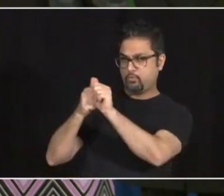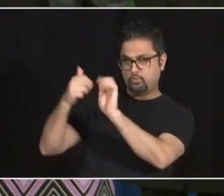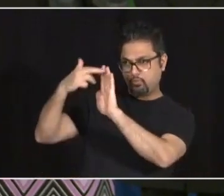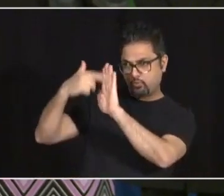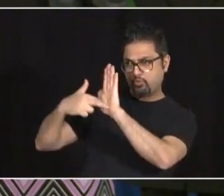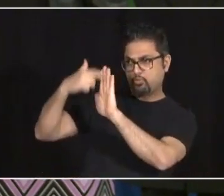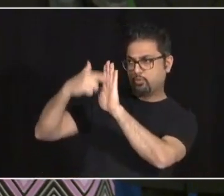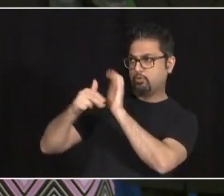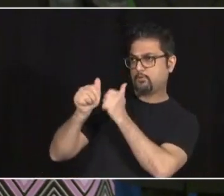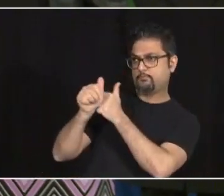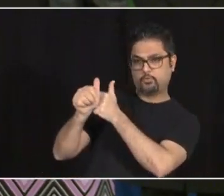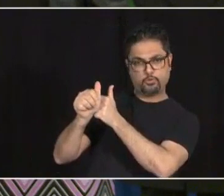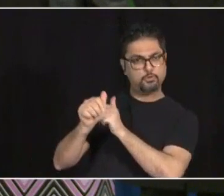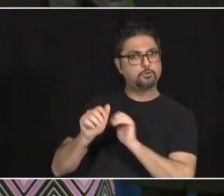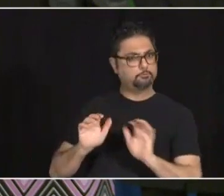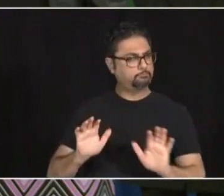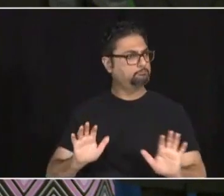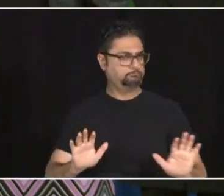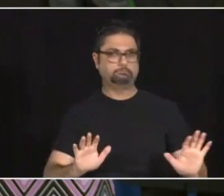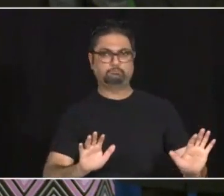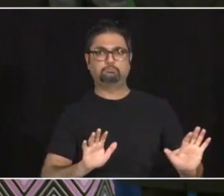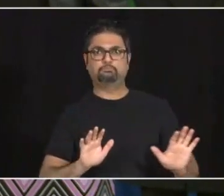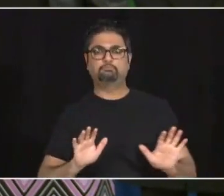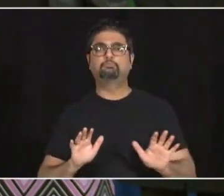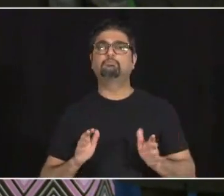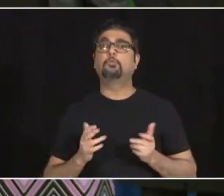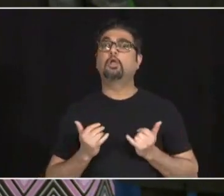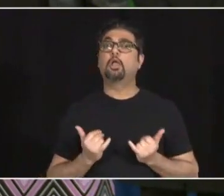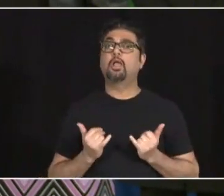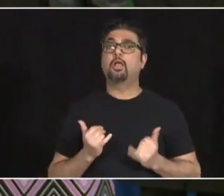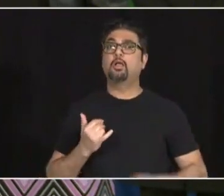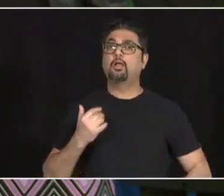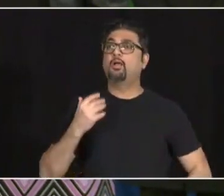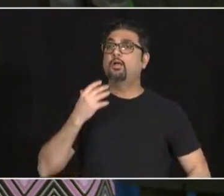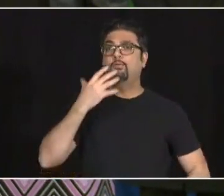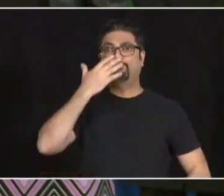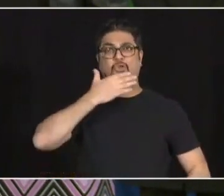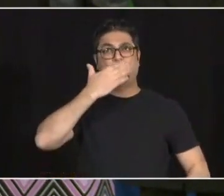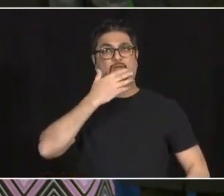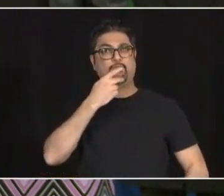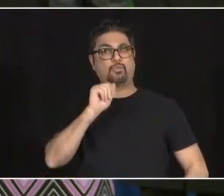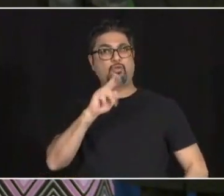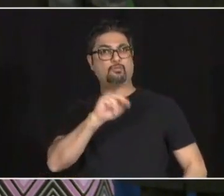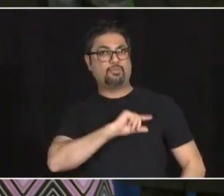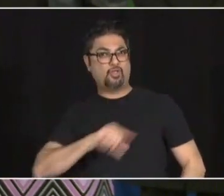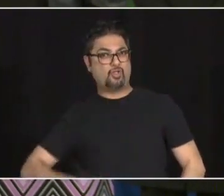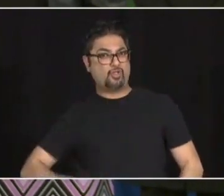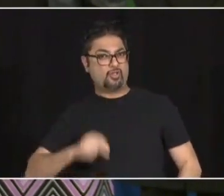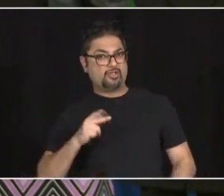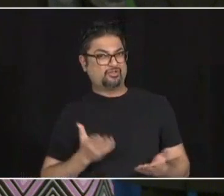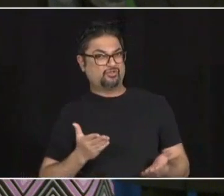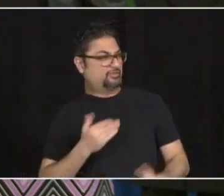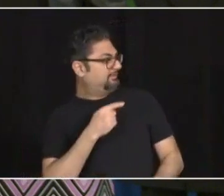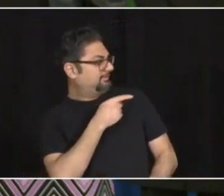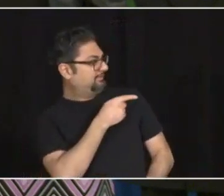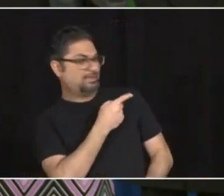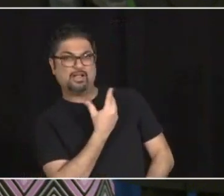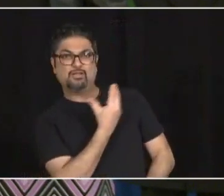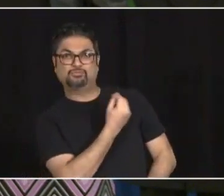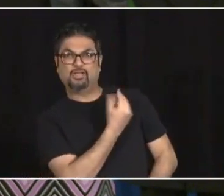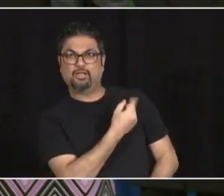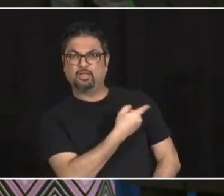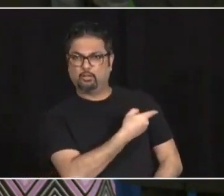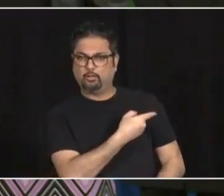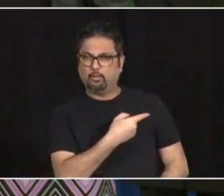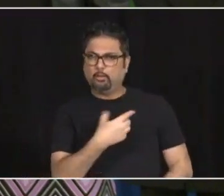now, outside of Queen's Park, where you're located, there is a protest with about 100 folks who are calling for the end